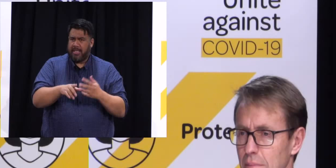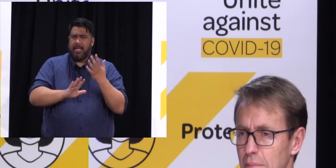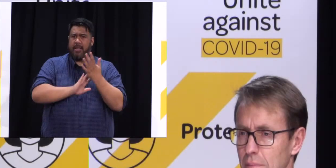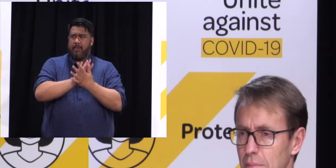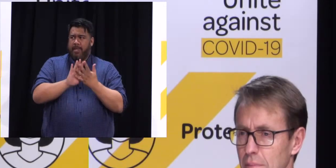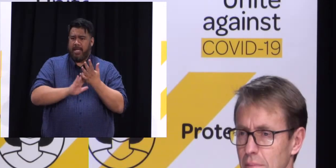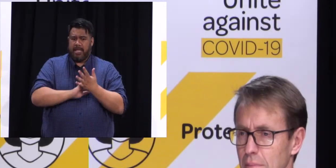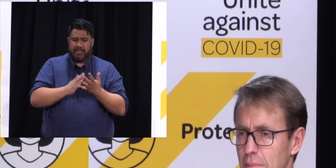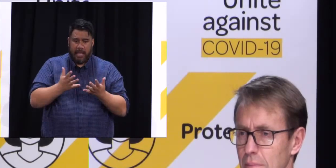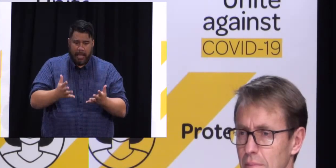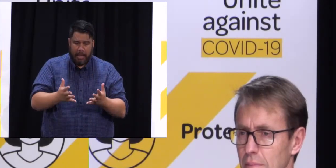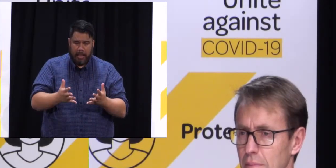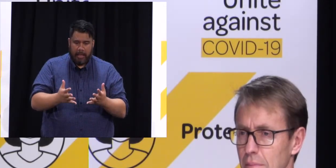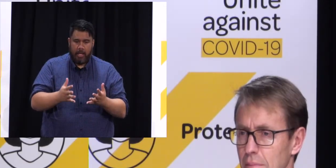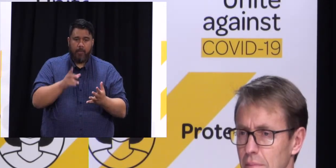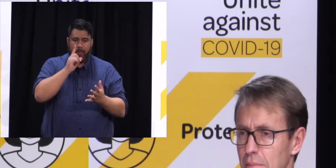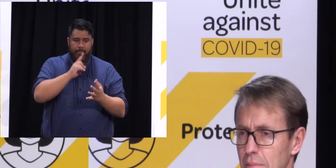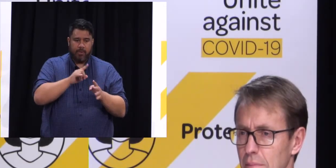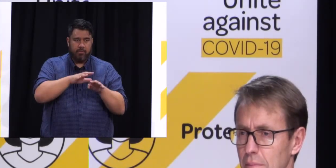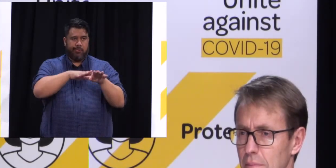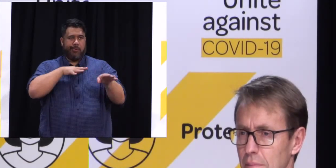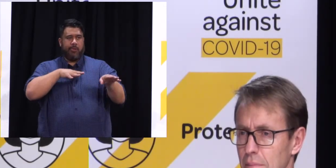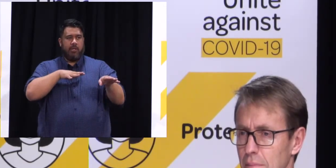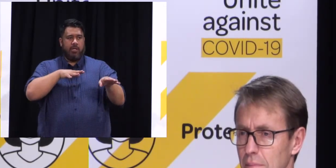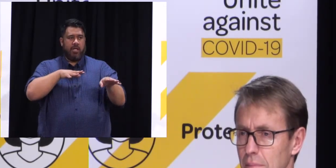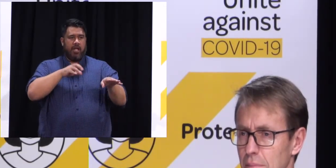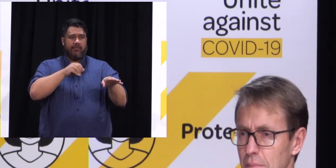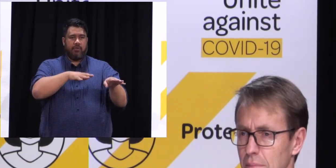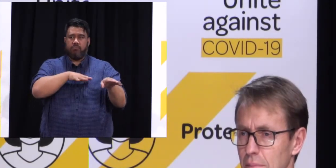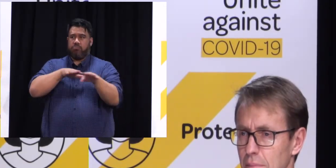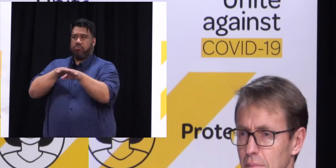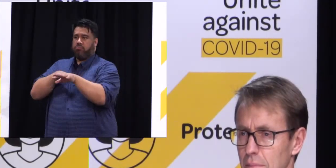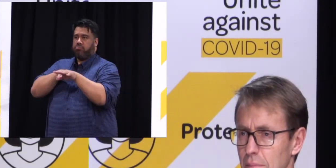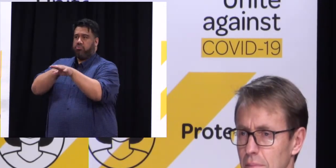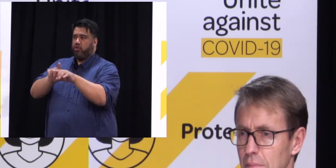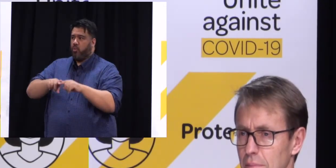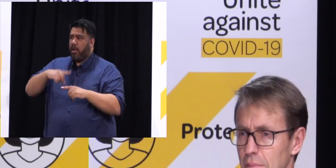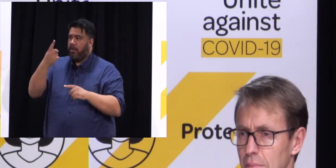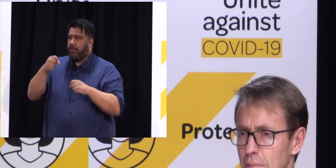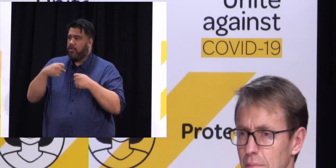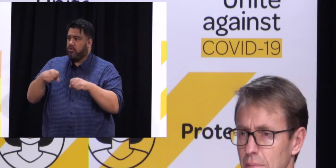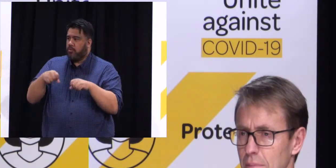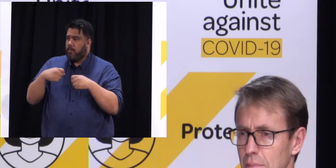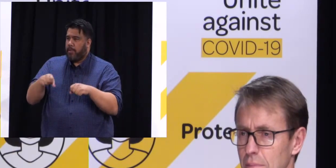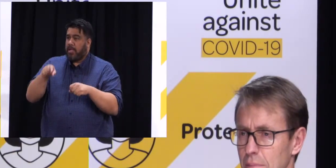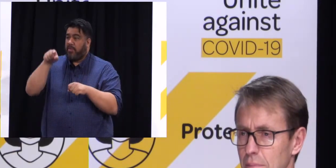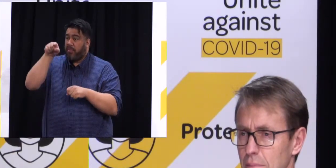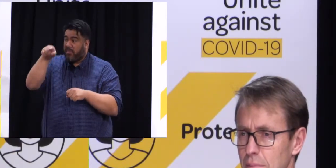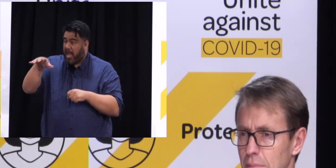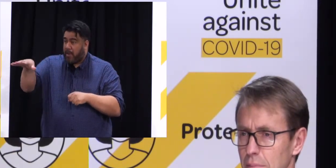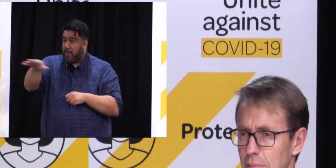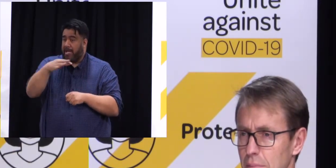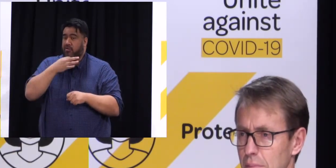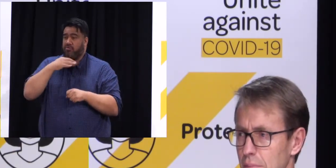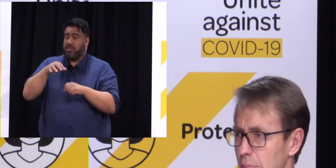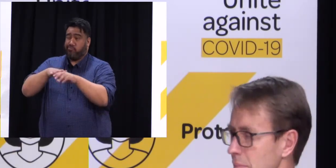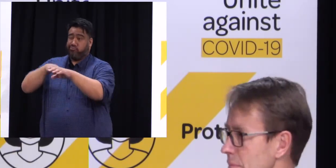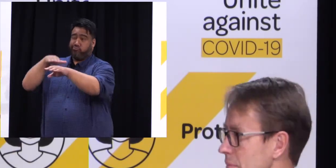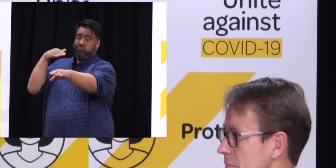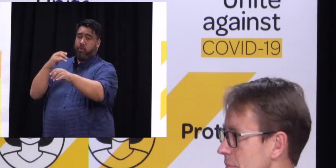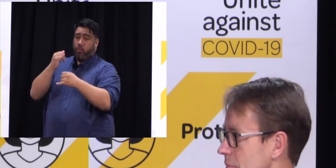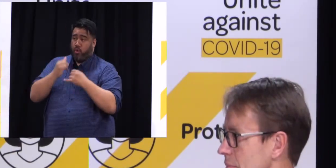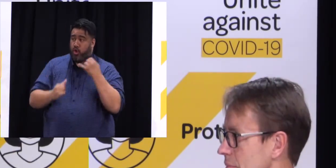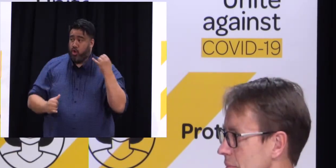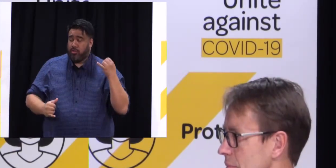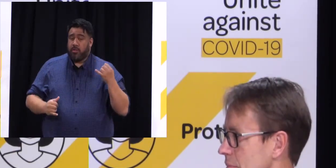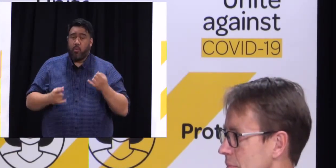to travel to other locations. If you had, say, a butcher or a grocer and then that became a location. It's all a matter of scale. Because if you